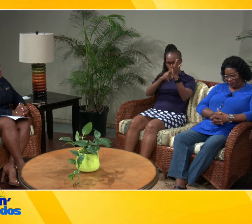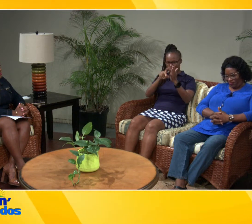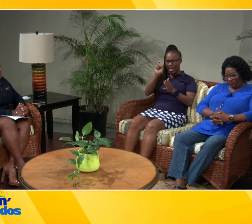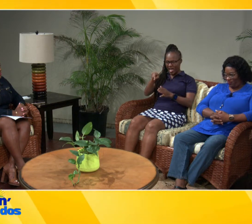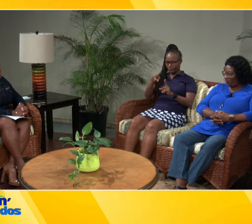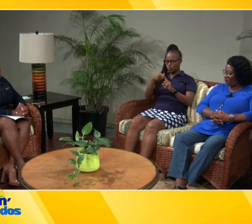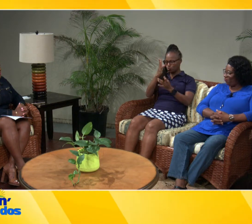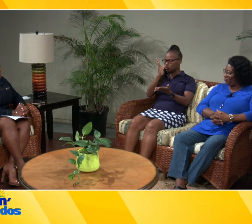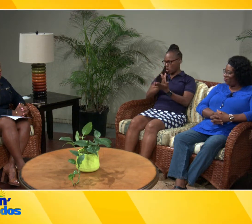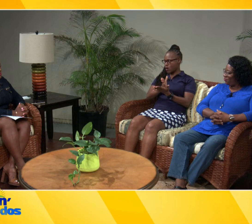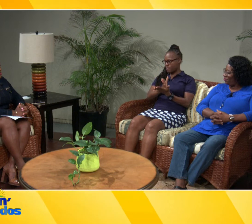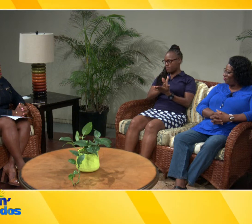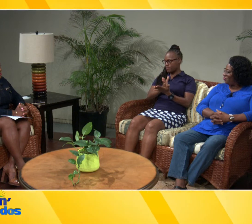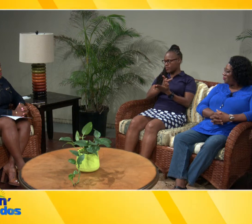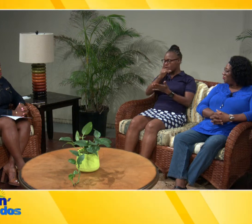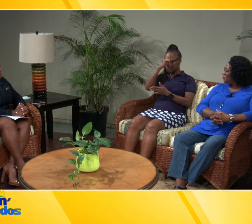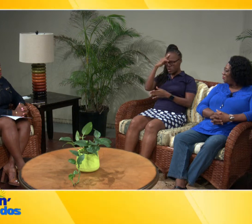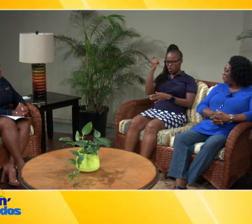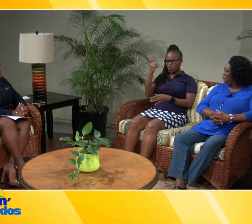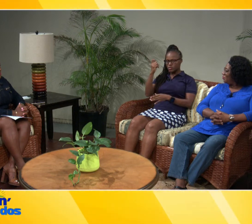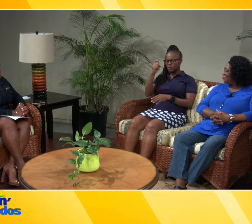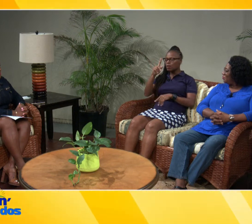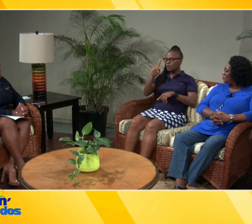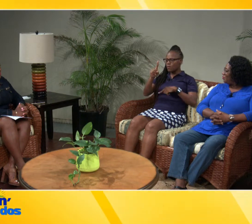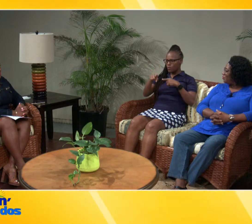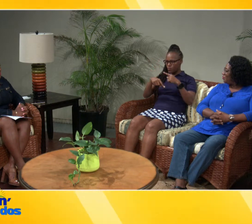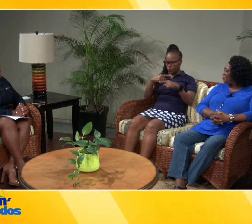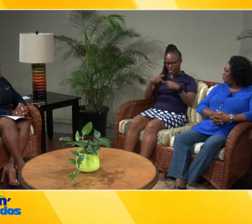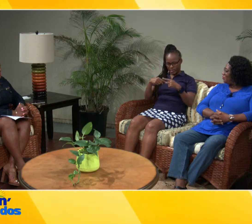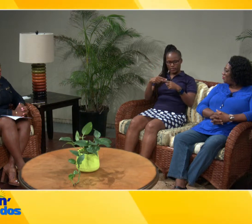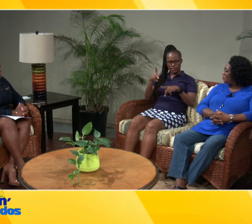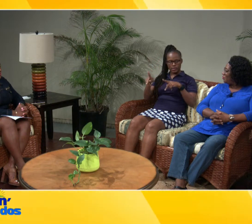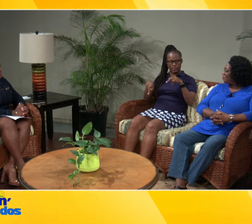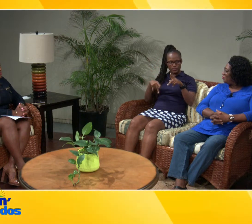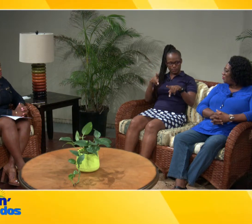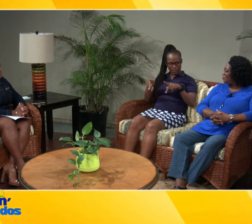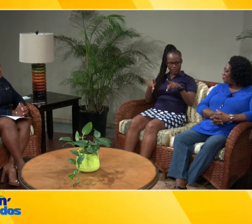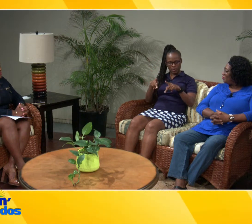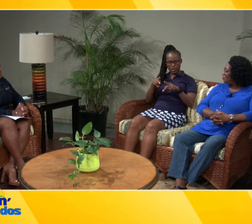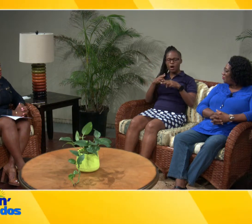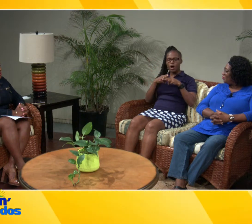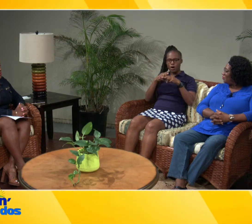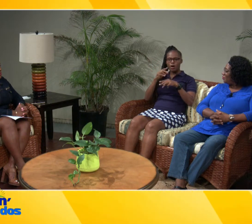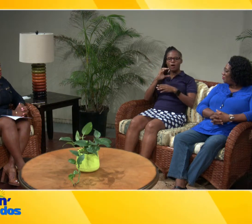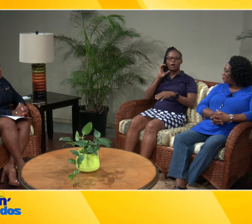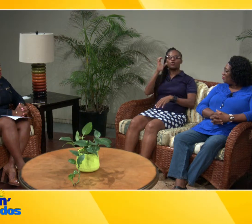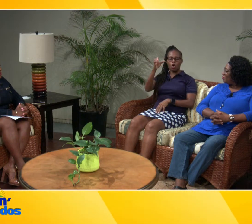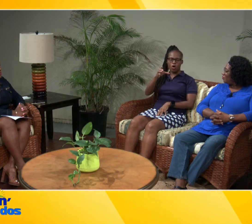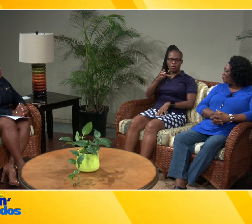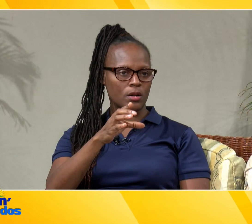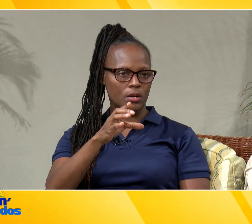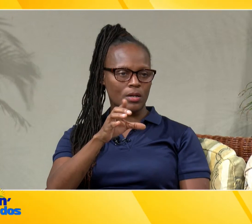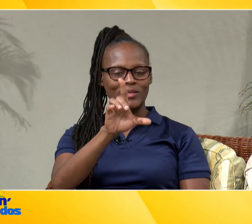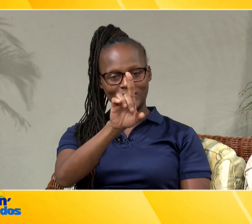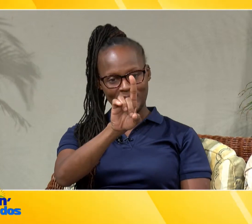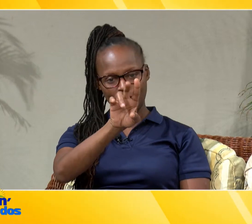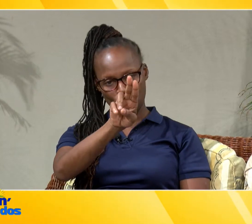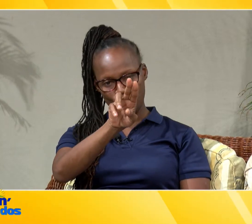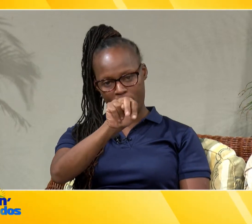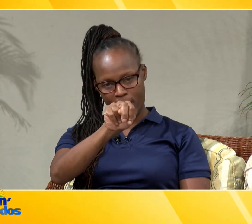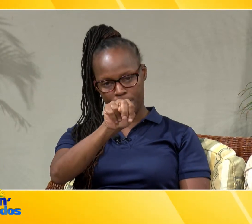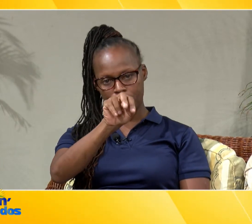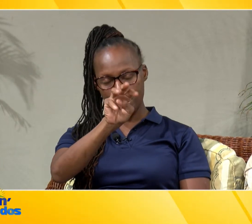When people are referring to the deaf, we need to stop using the word deaf and dumb when we're speaking about those who are deaf.